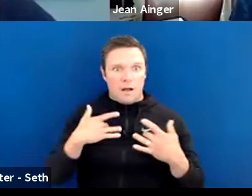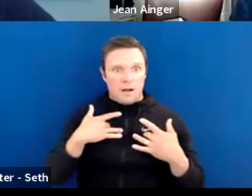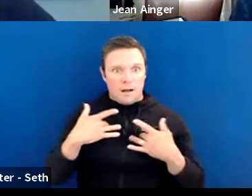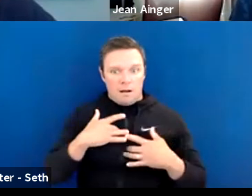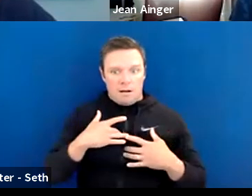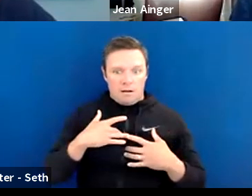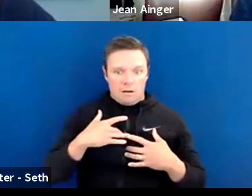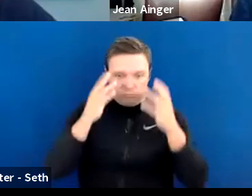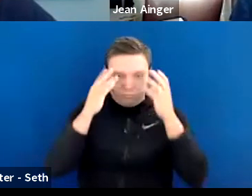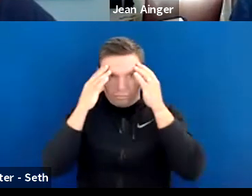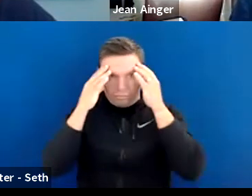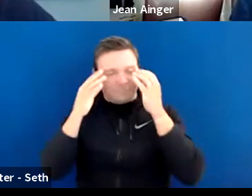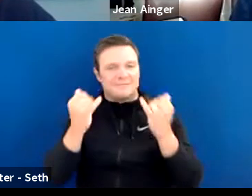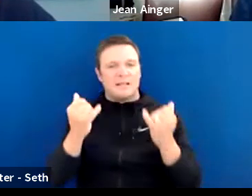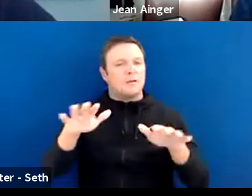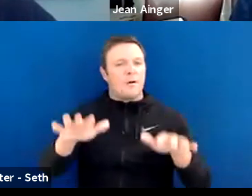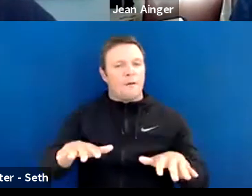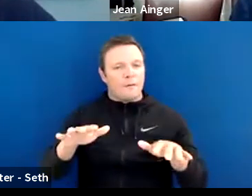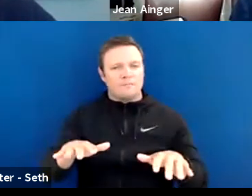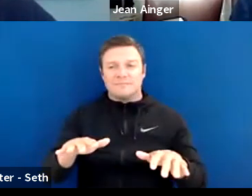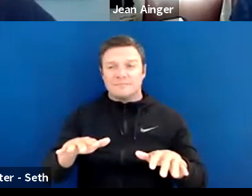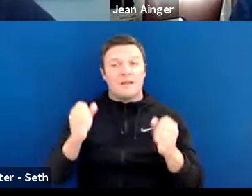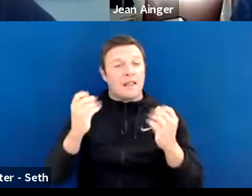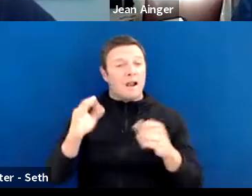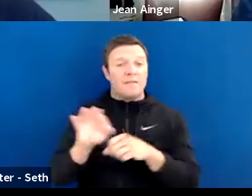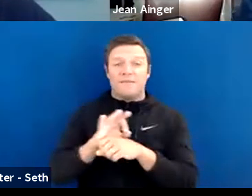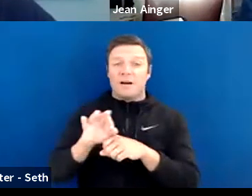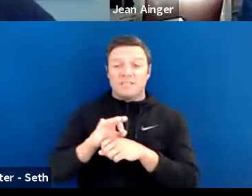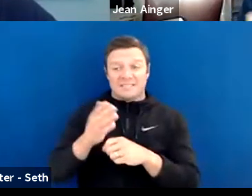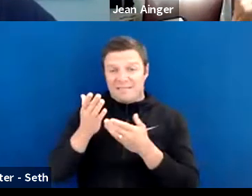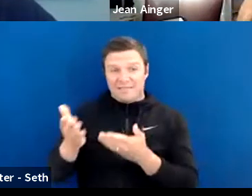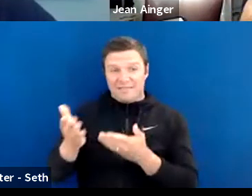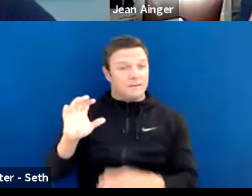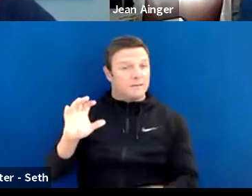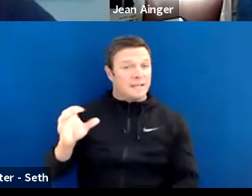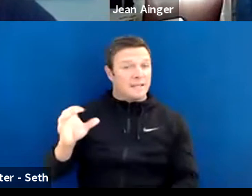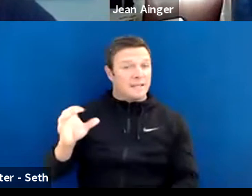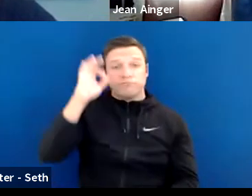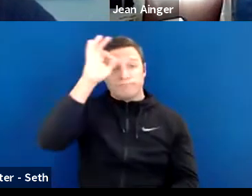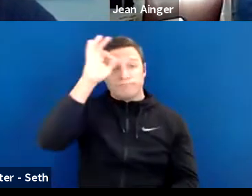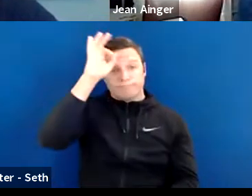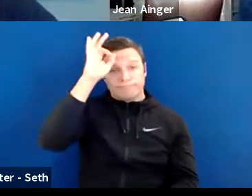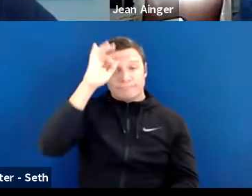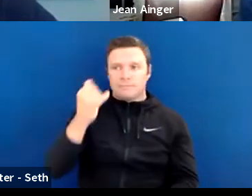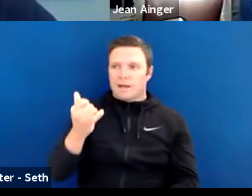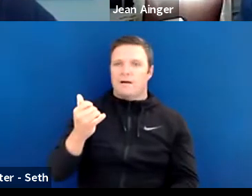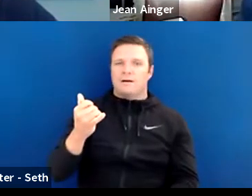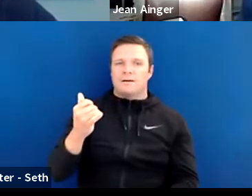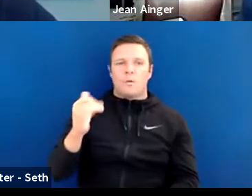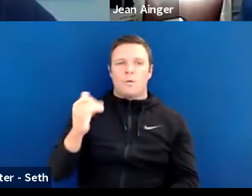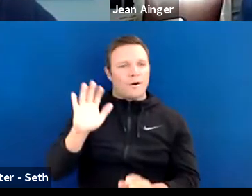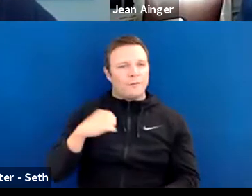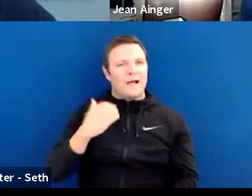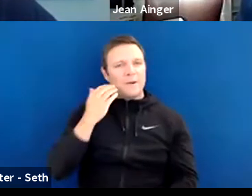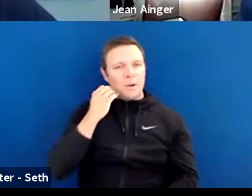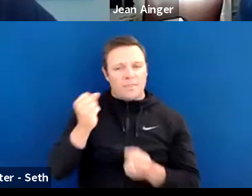it really, a lot of the functions on Canvas that I didn't know was there for me that I can carry on to my face-to-face. Peer review is one of